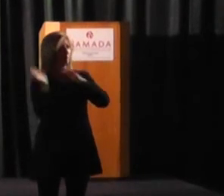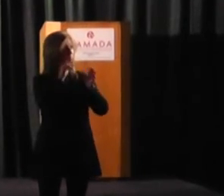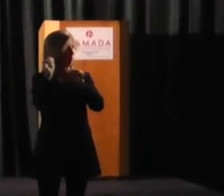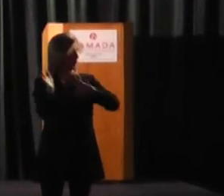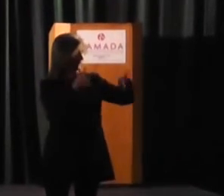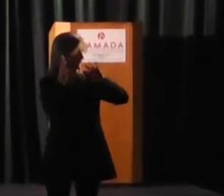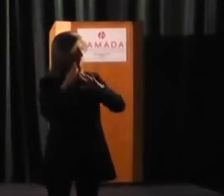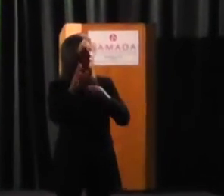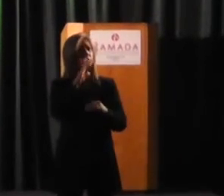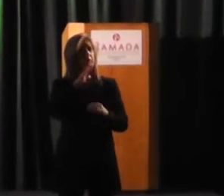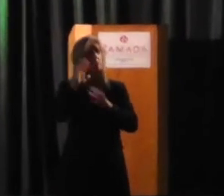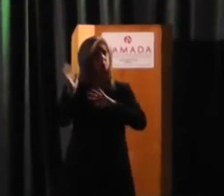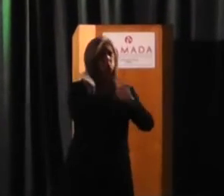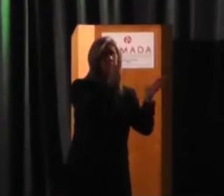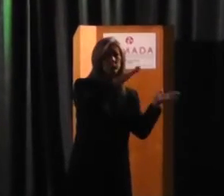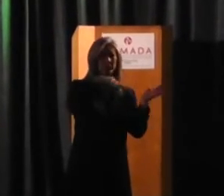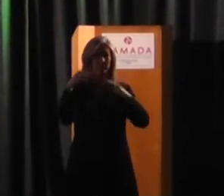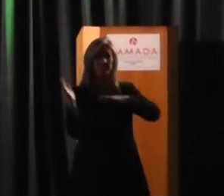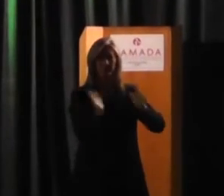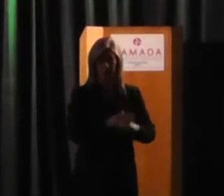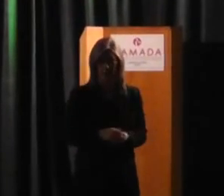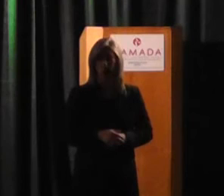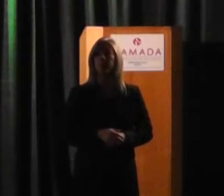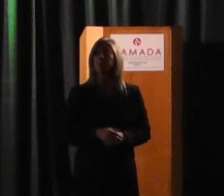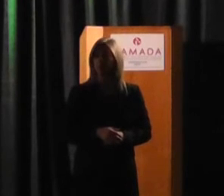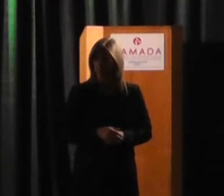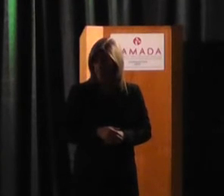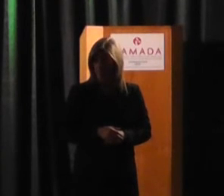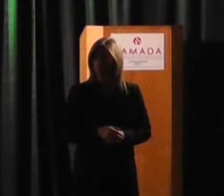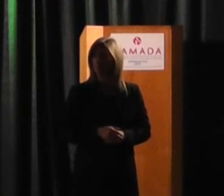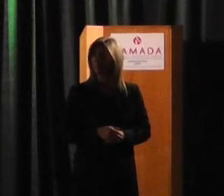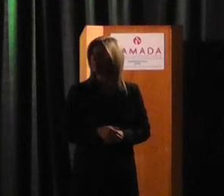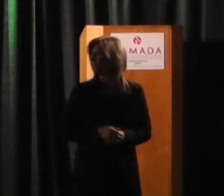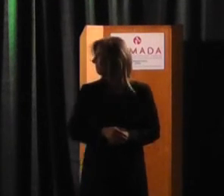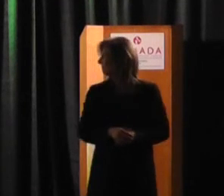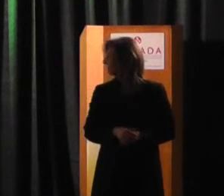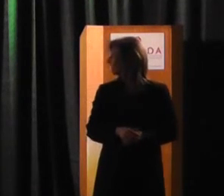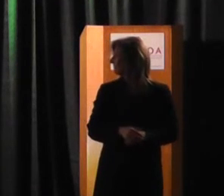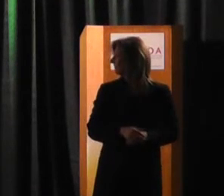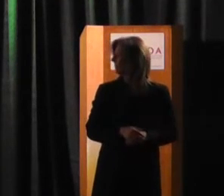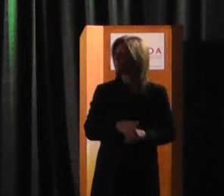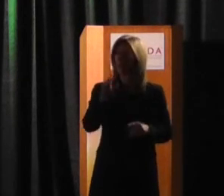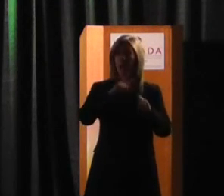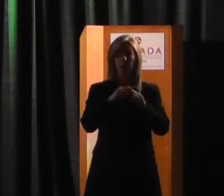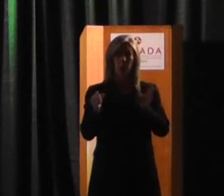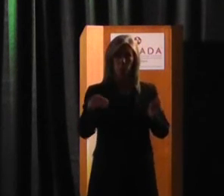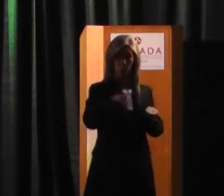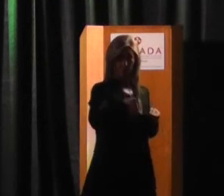is blowing on it. And we're going to do a few little movements. We're gonna turn to the side.